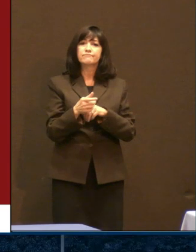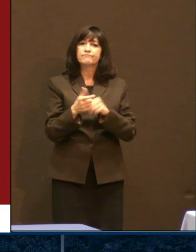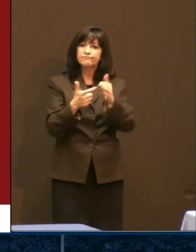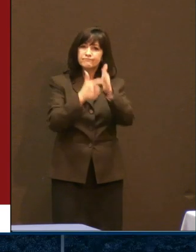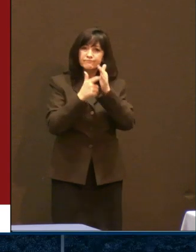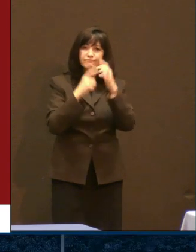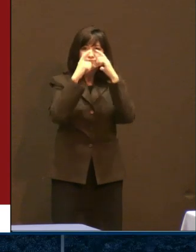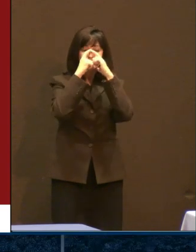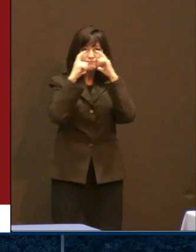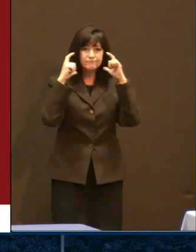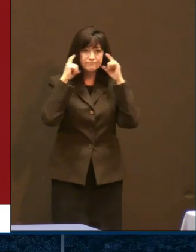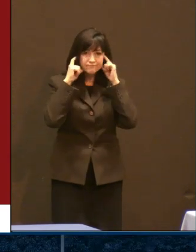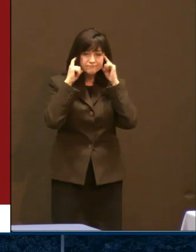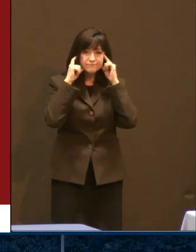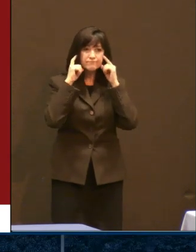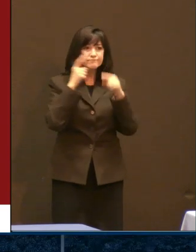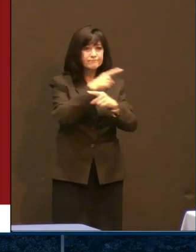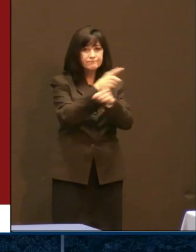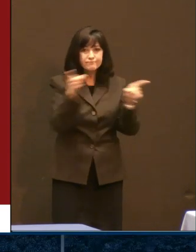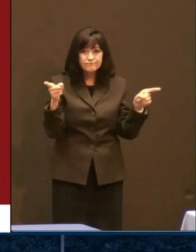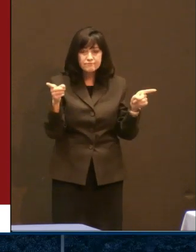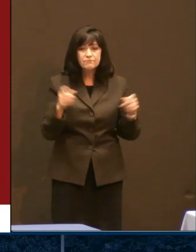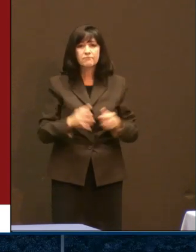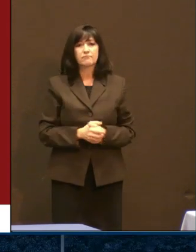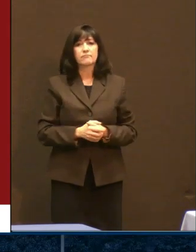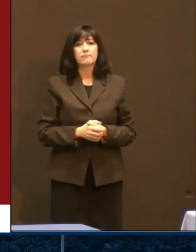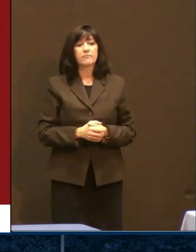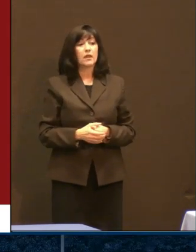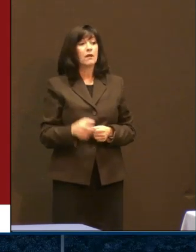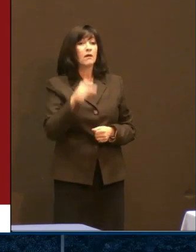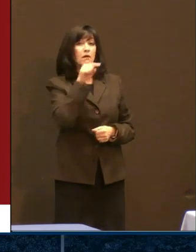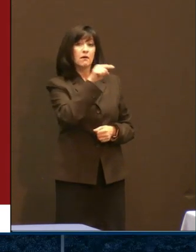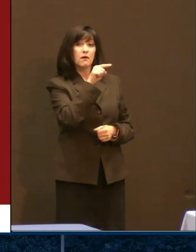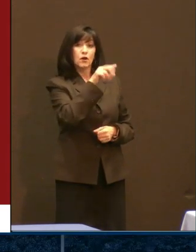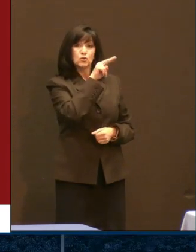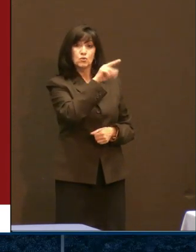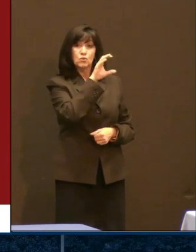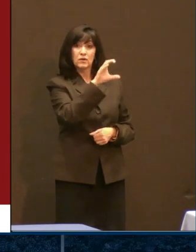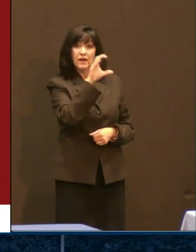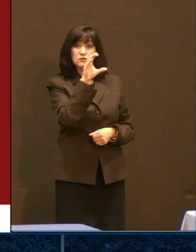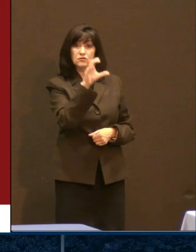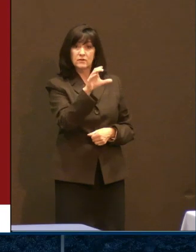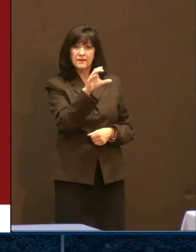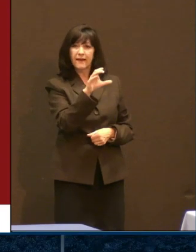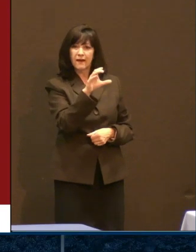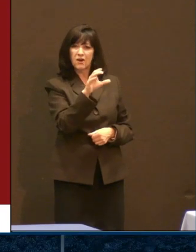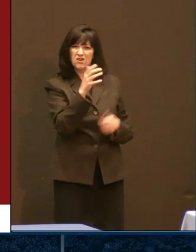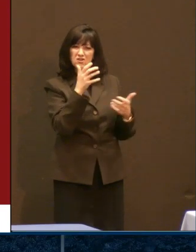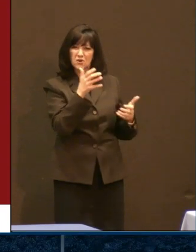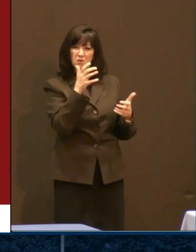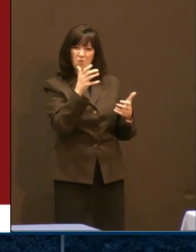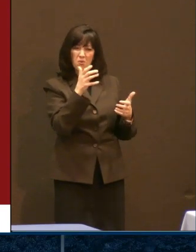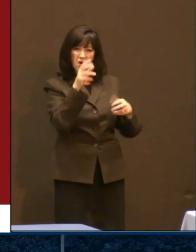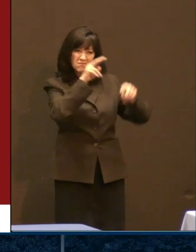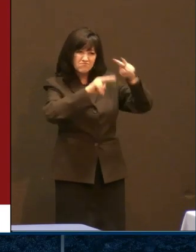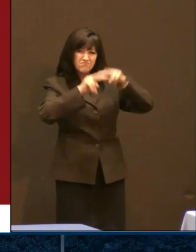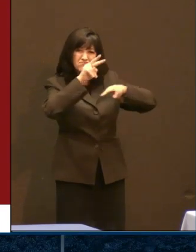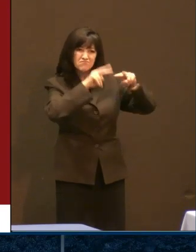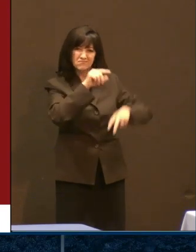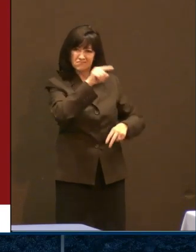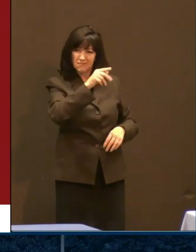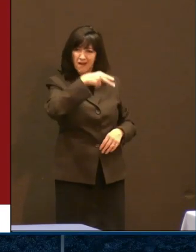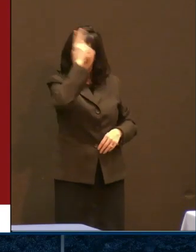leaning into areas in Newcastle County that have a higher number of cases and